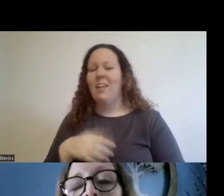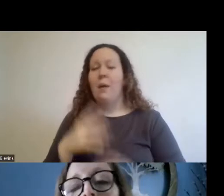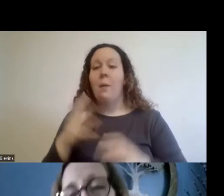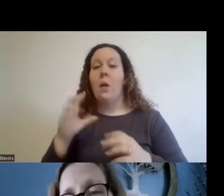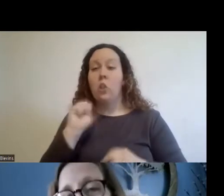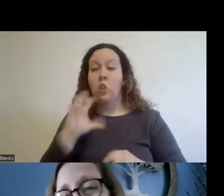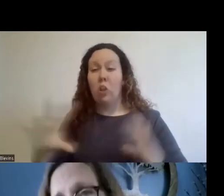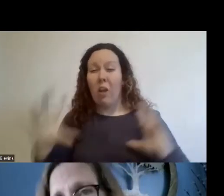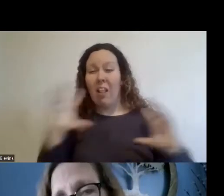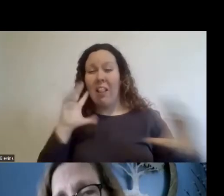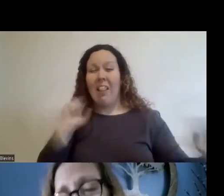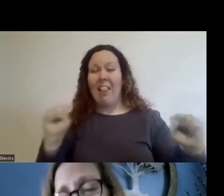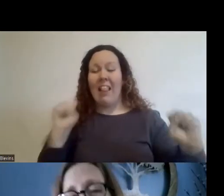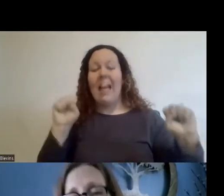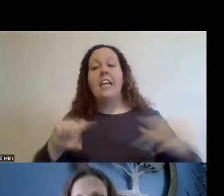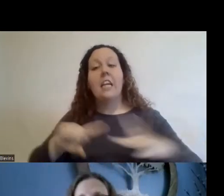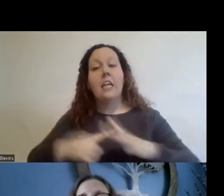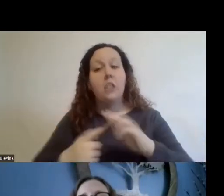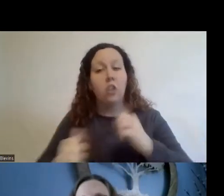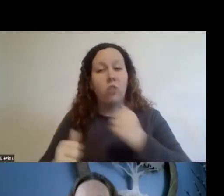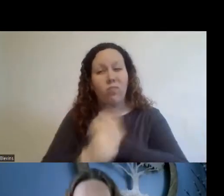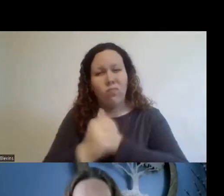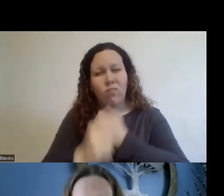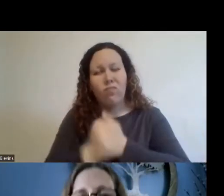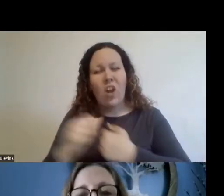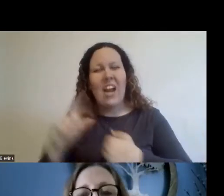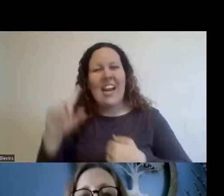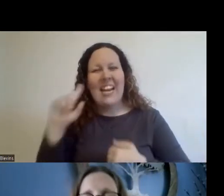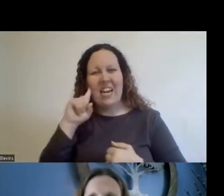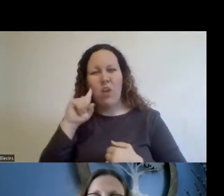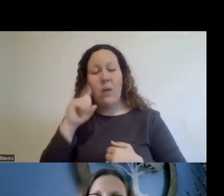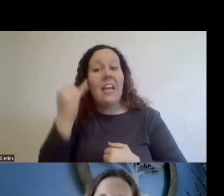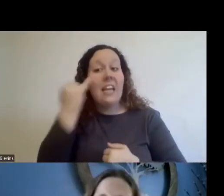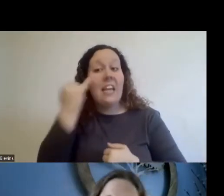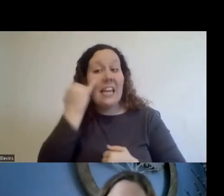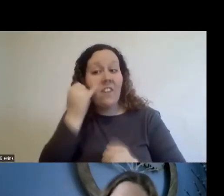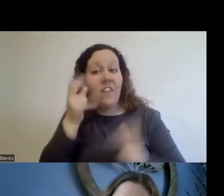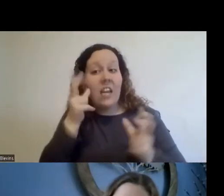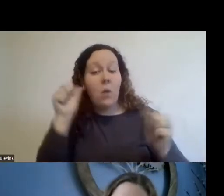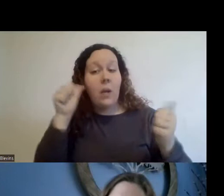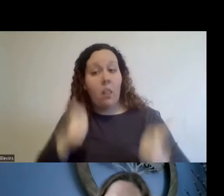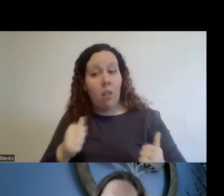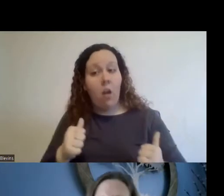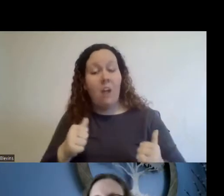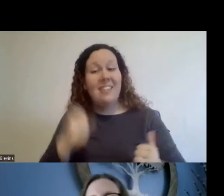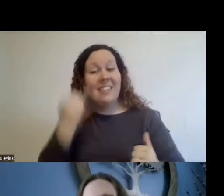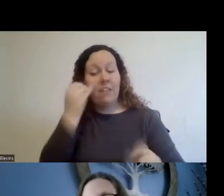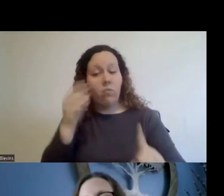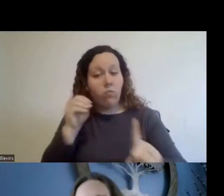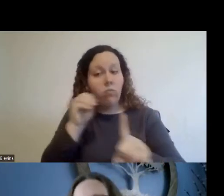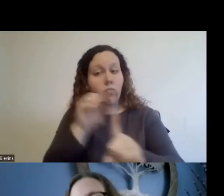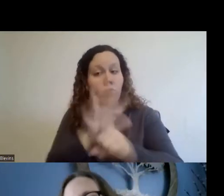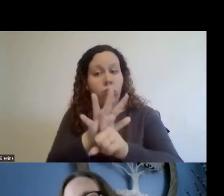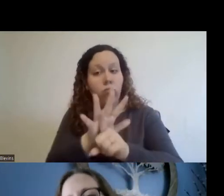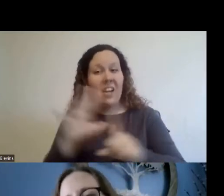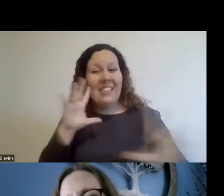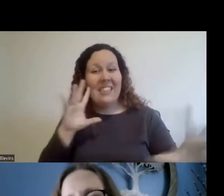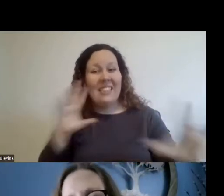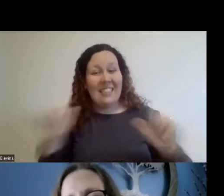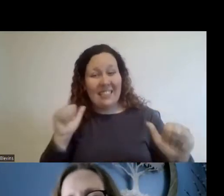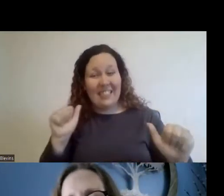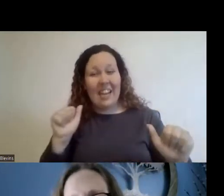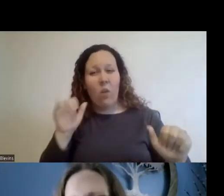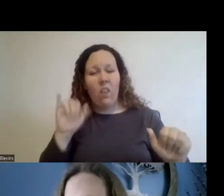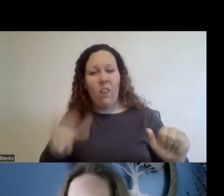can start damaging your hearing. Even if you have a hearing loss, if you're exposed to sound that loud, you can further damage